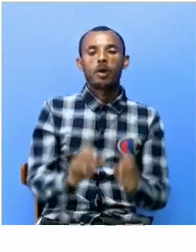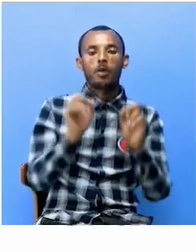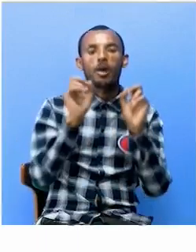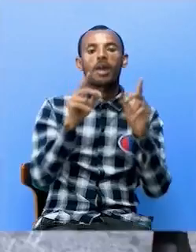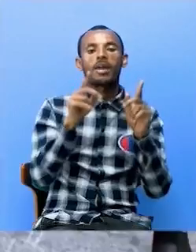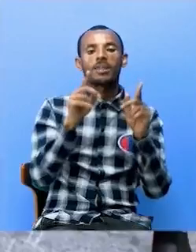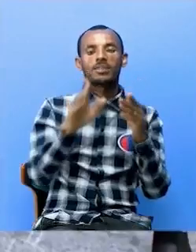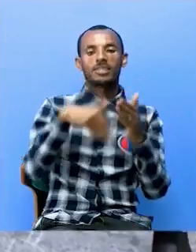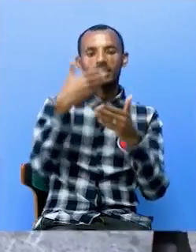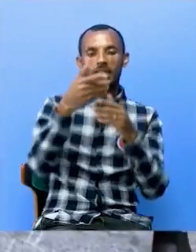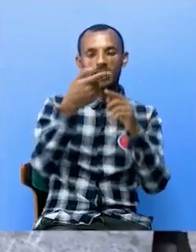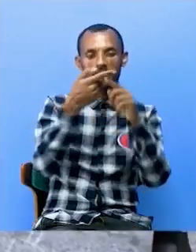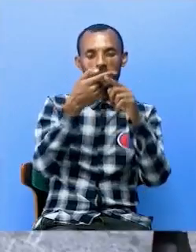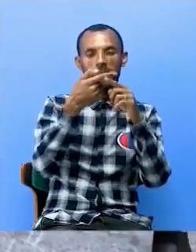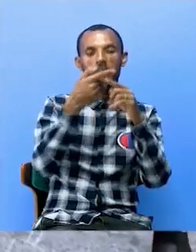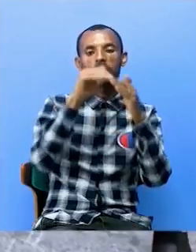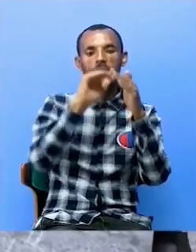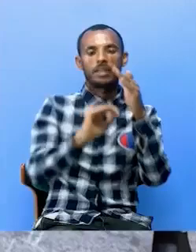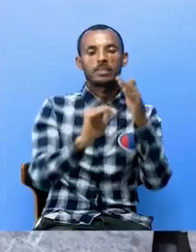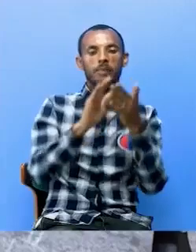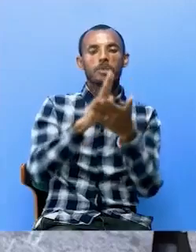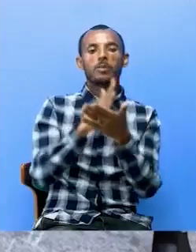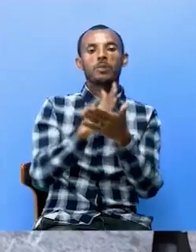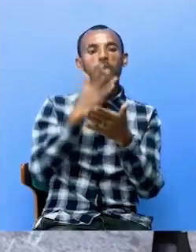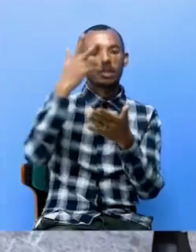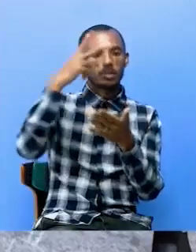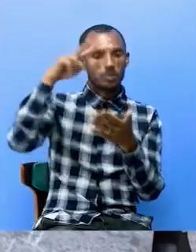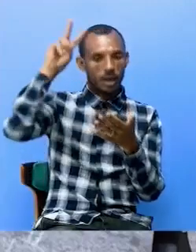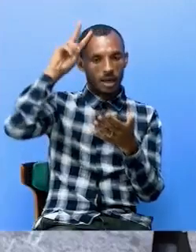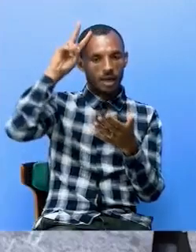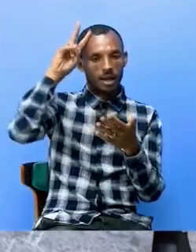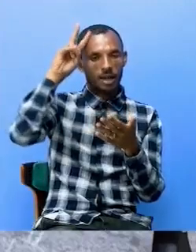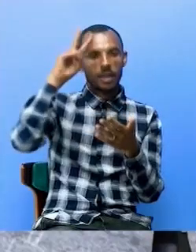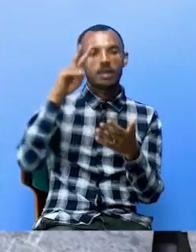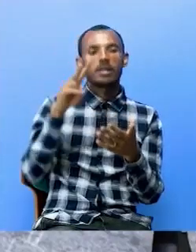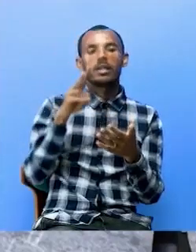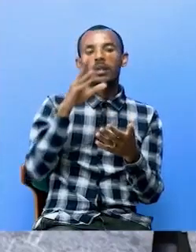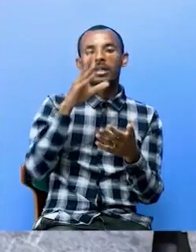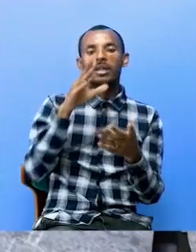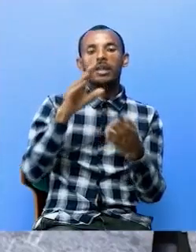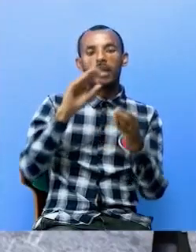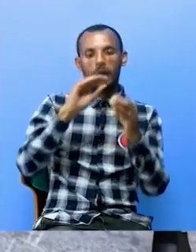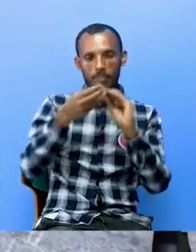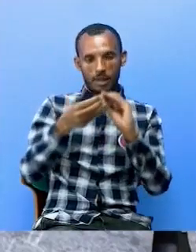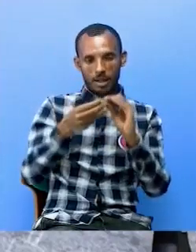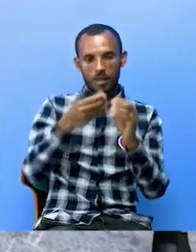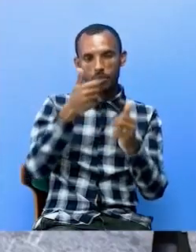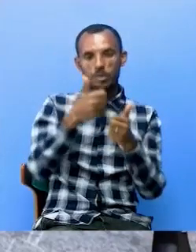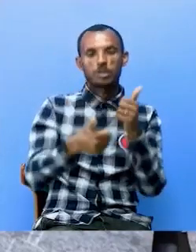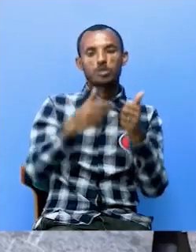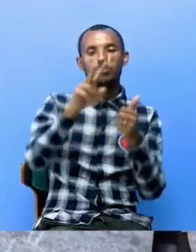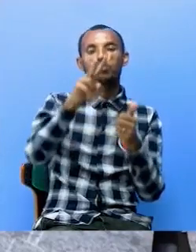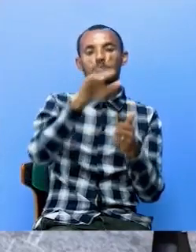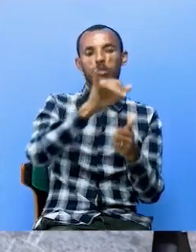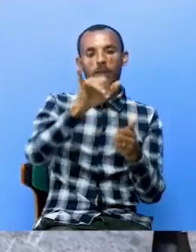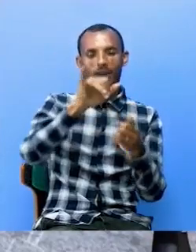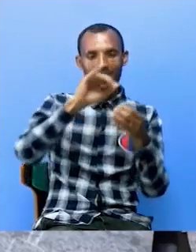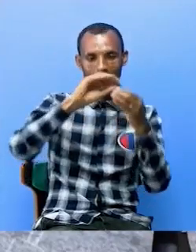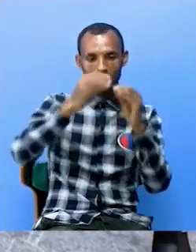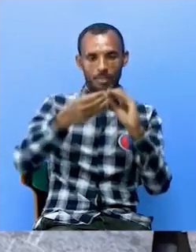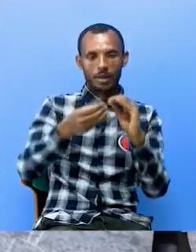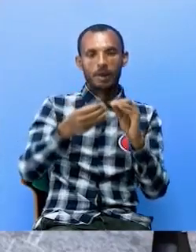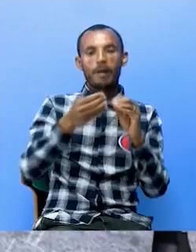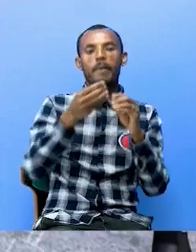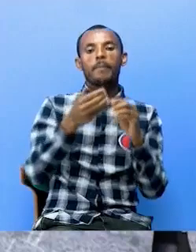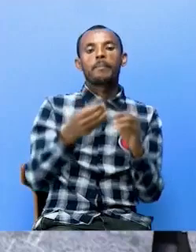Okay, there is a difference between a square and a cube. A square is a number, a product of two identical